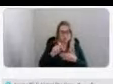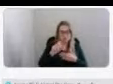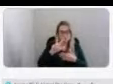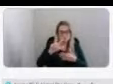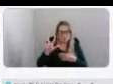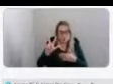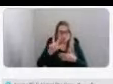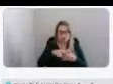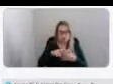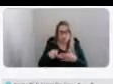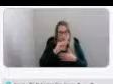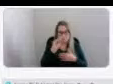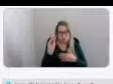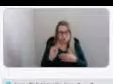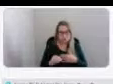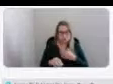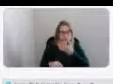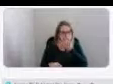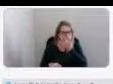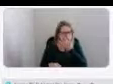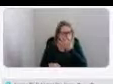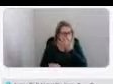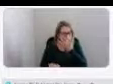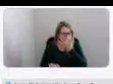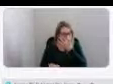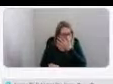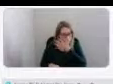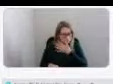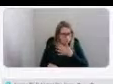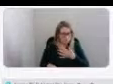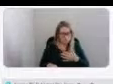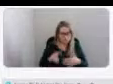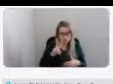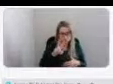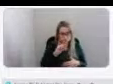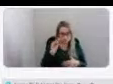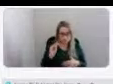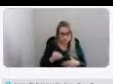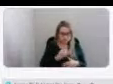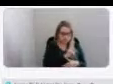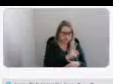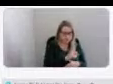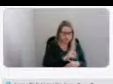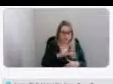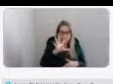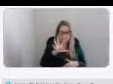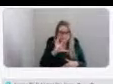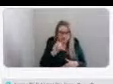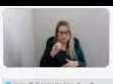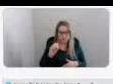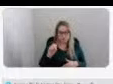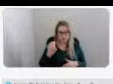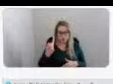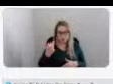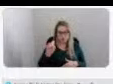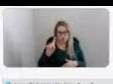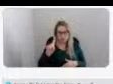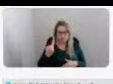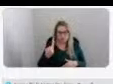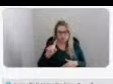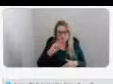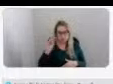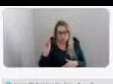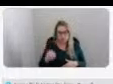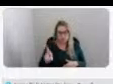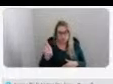49.98 i think two percent democrat and 50.18 republican further the